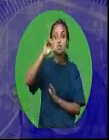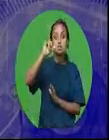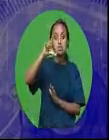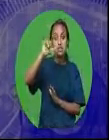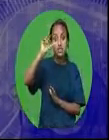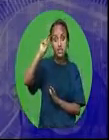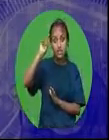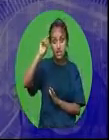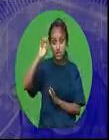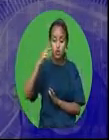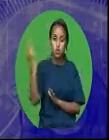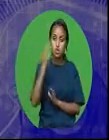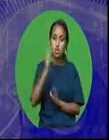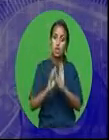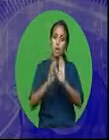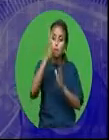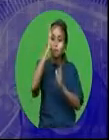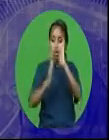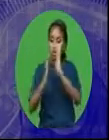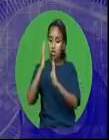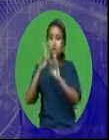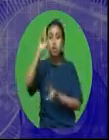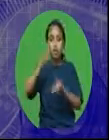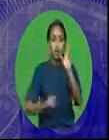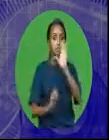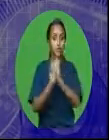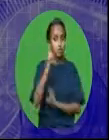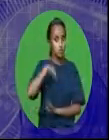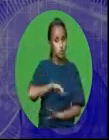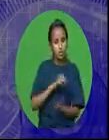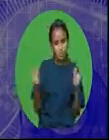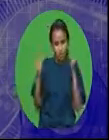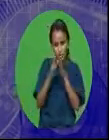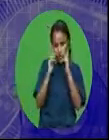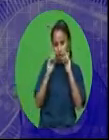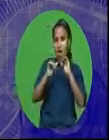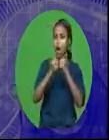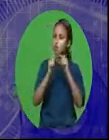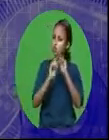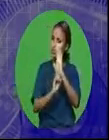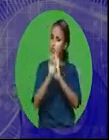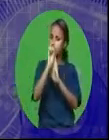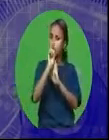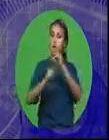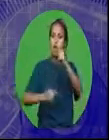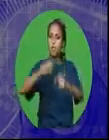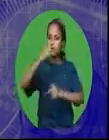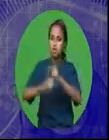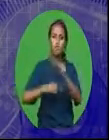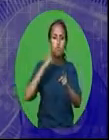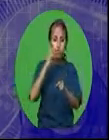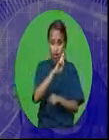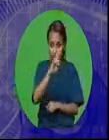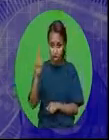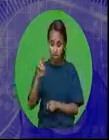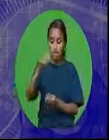using parallel line development. We particularly see how to develop the pattern of a right